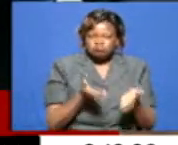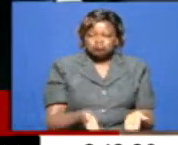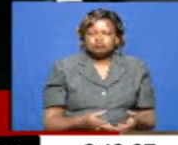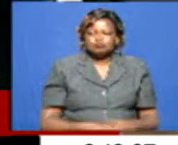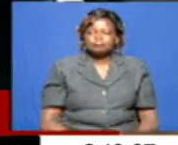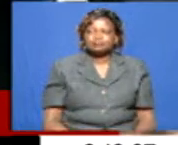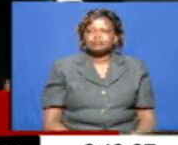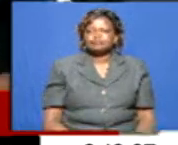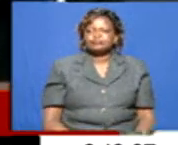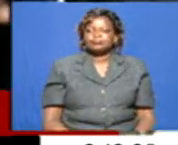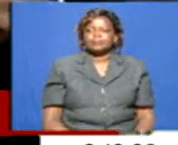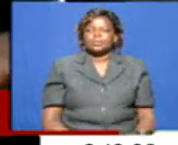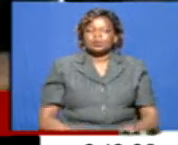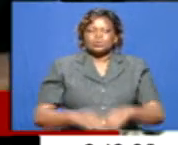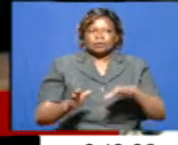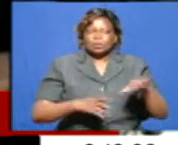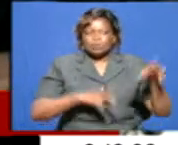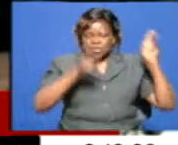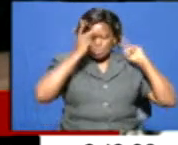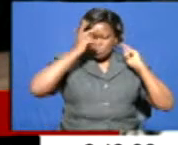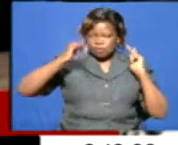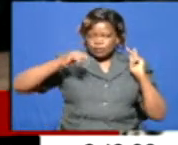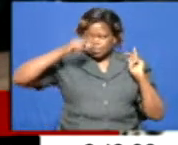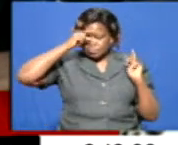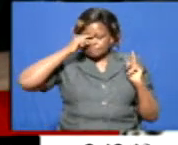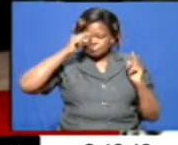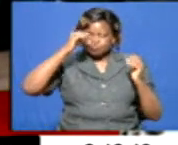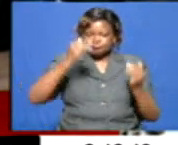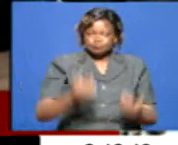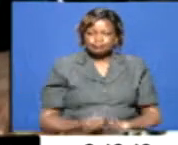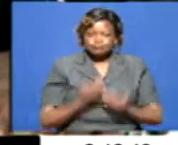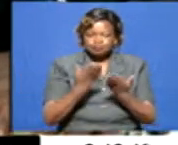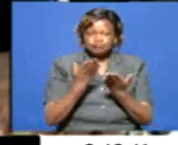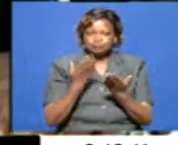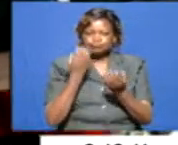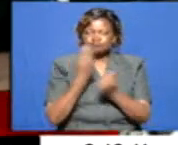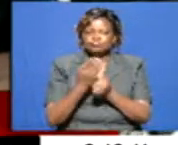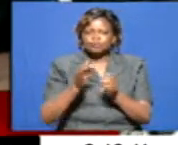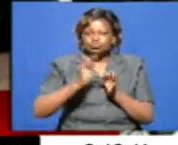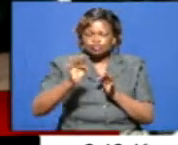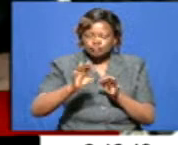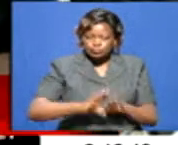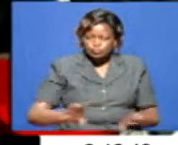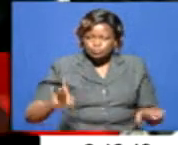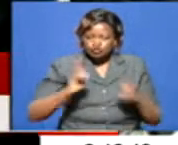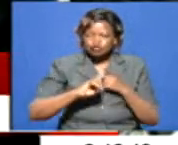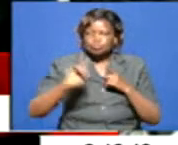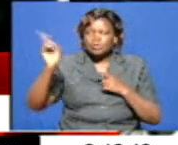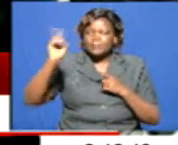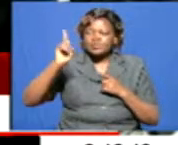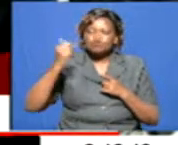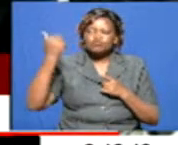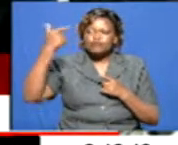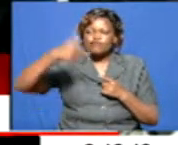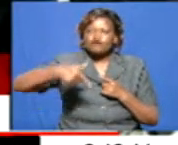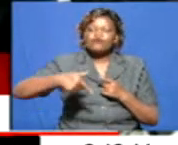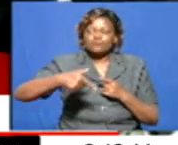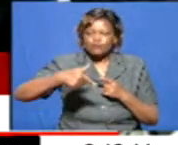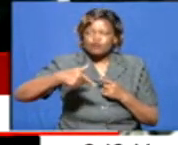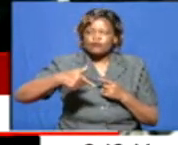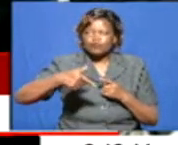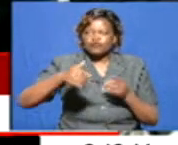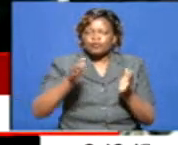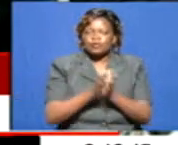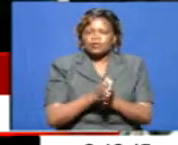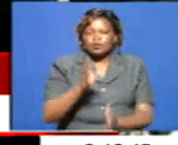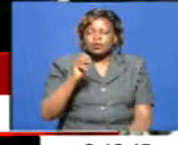the counties. And Kakamega County Government has handed over 14 acres of land to the Ministry of Petroleum and mining